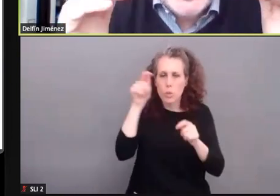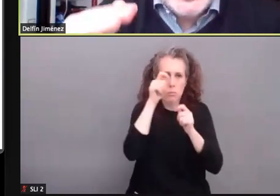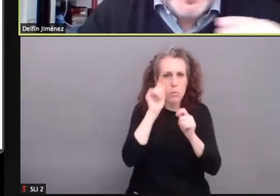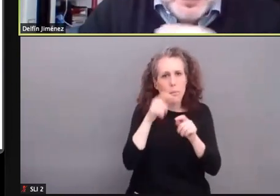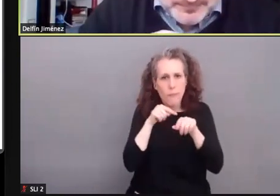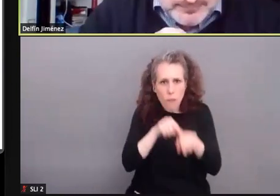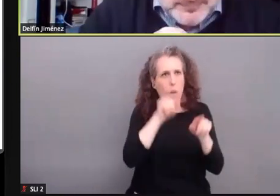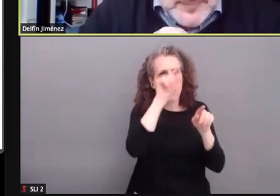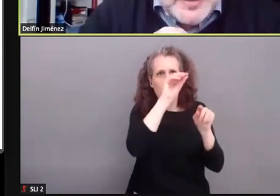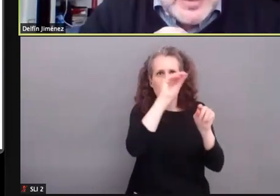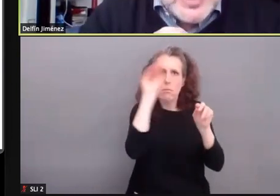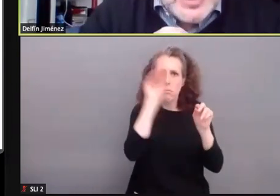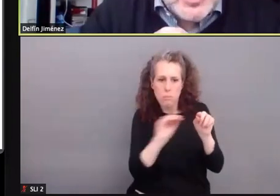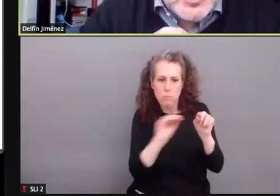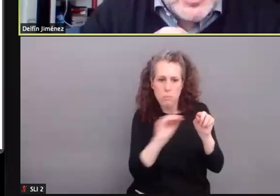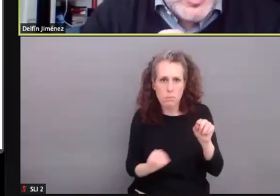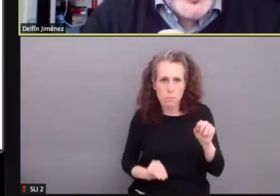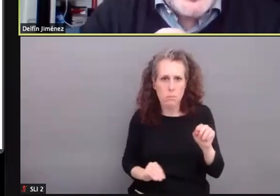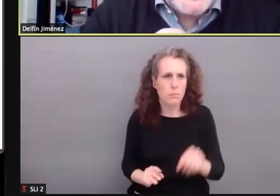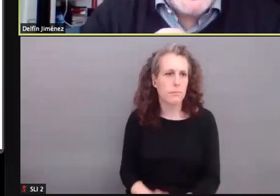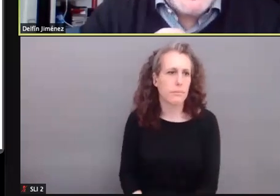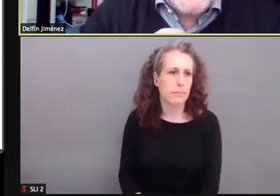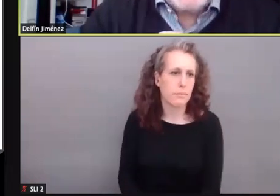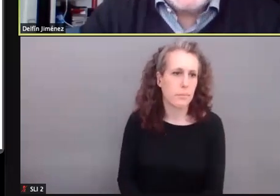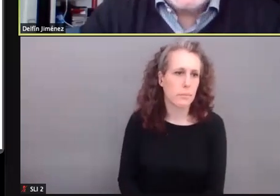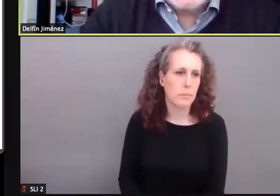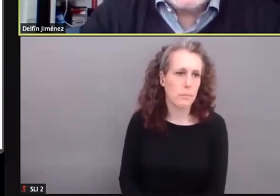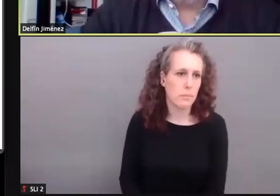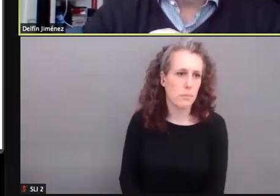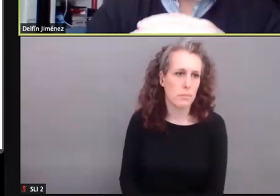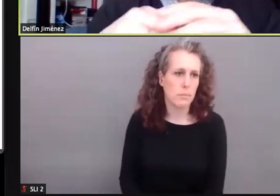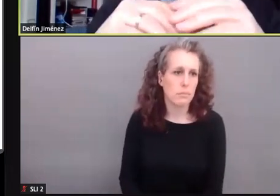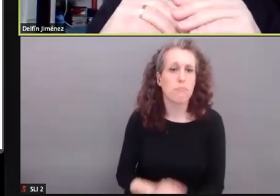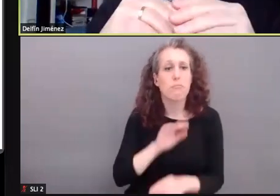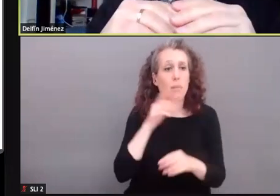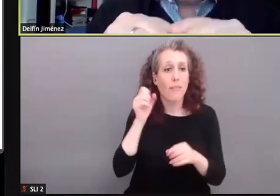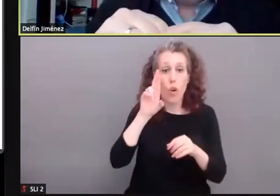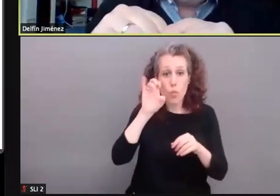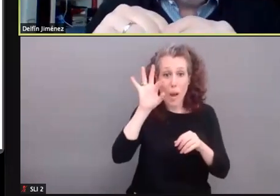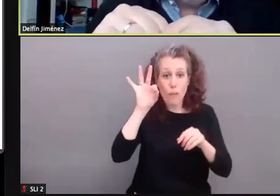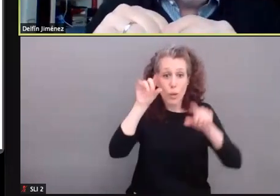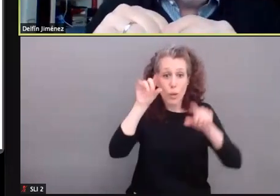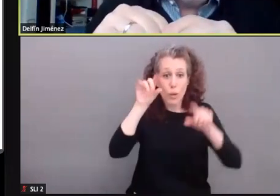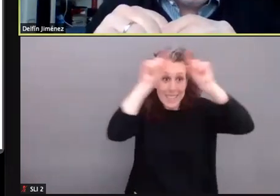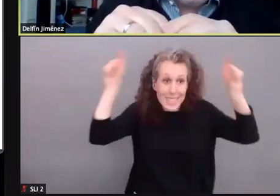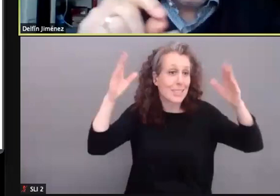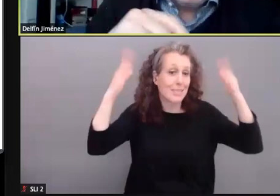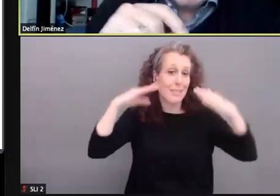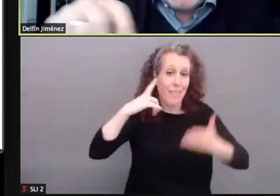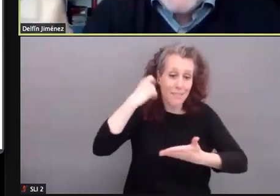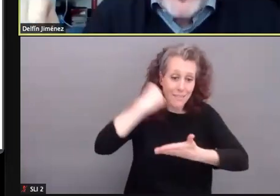the selection with the reference. Then there we